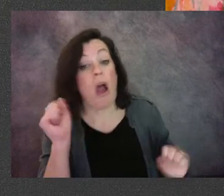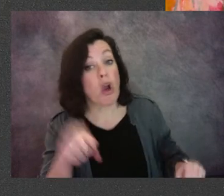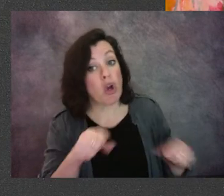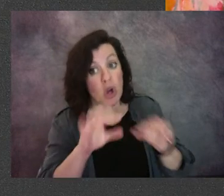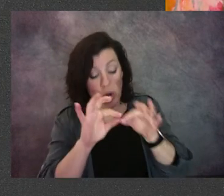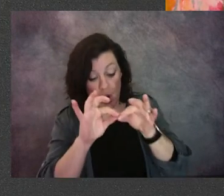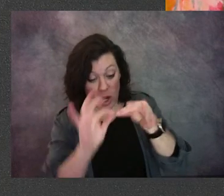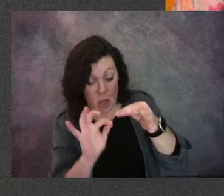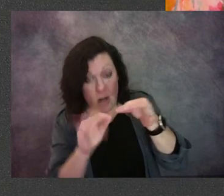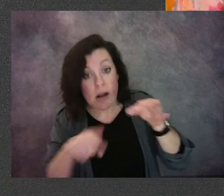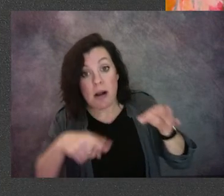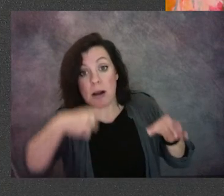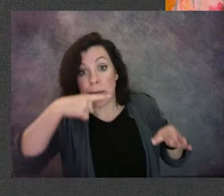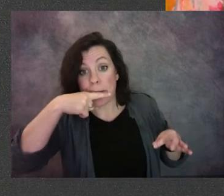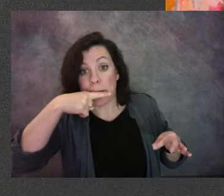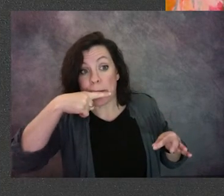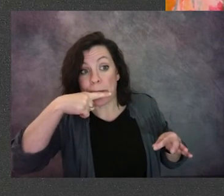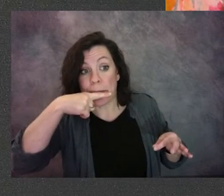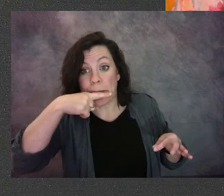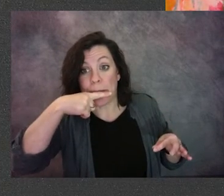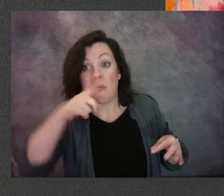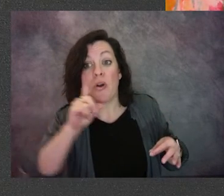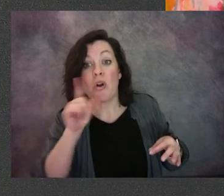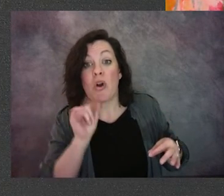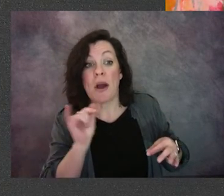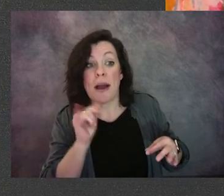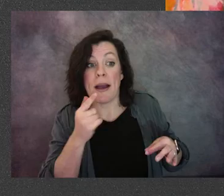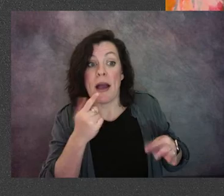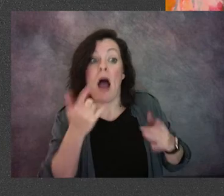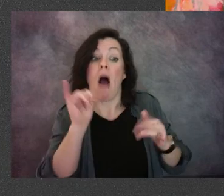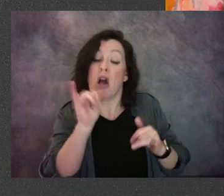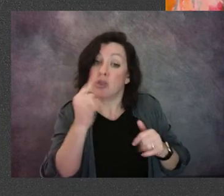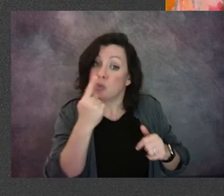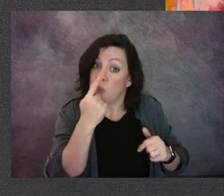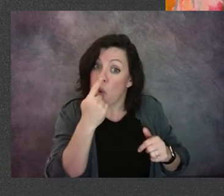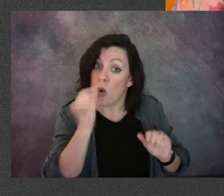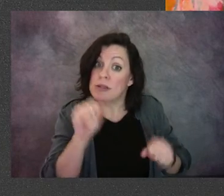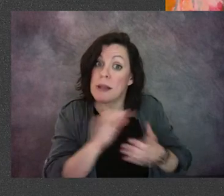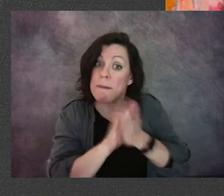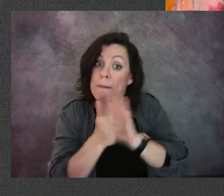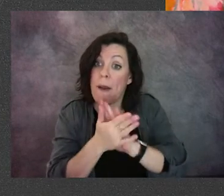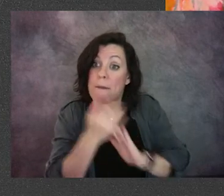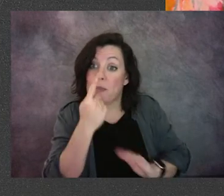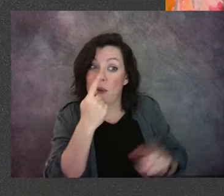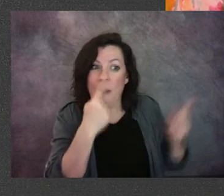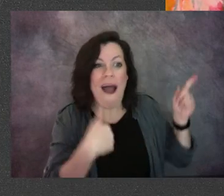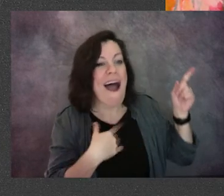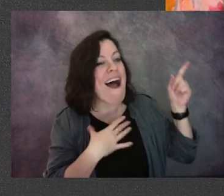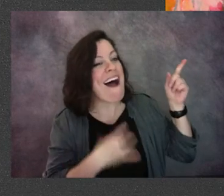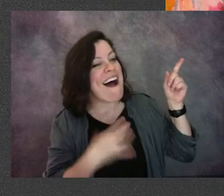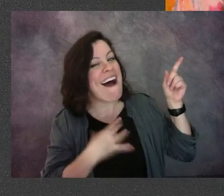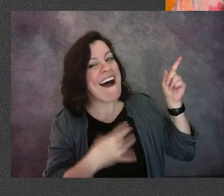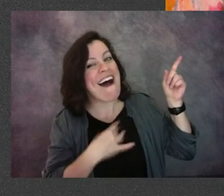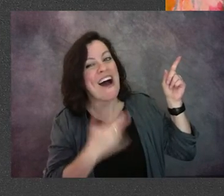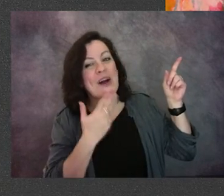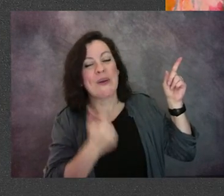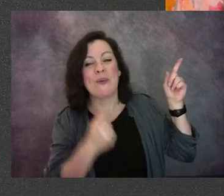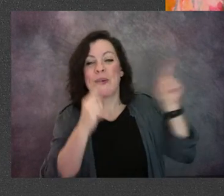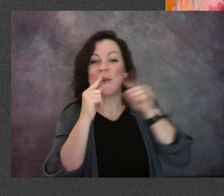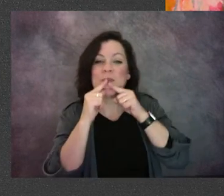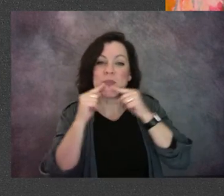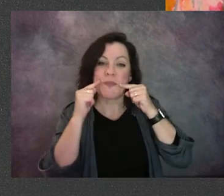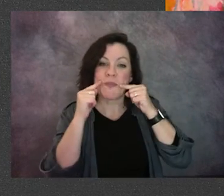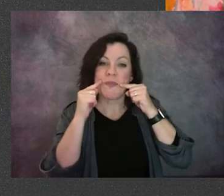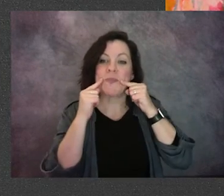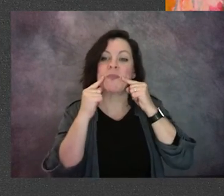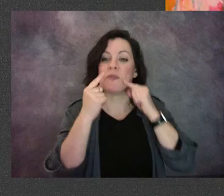I could even take this and use that little line for their mouth. Maybe it's a nose. Oh, I'm liking that. It